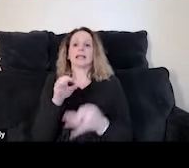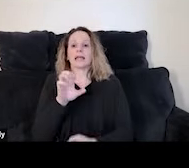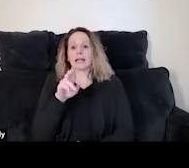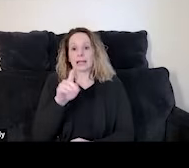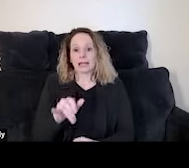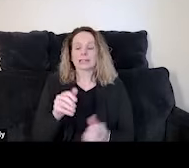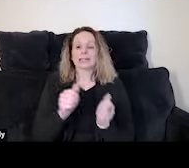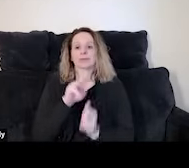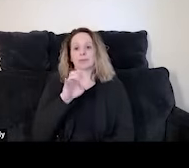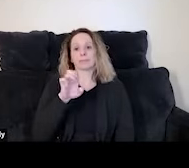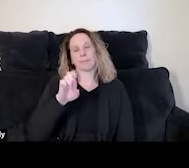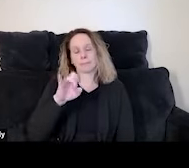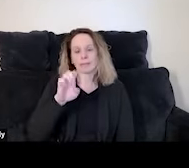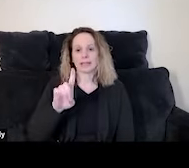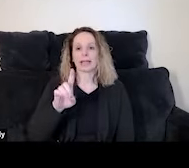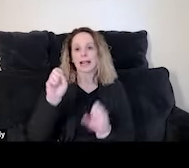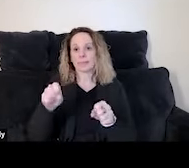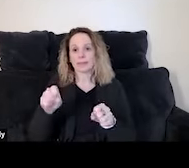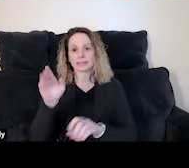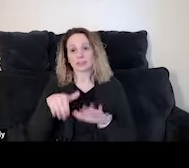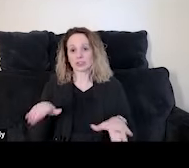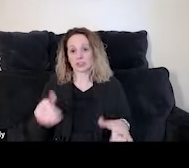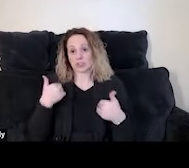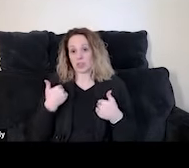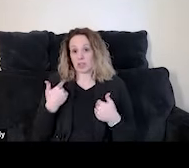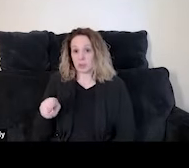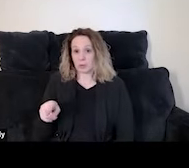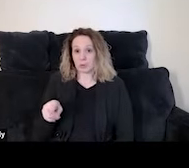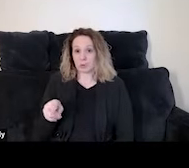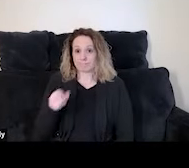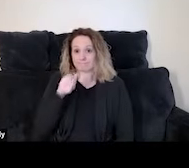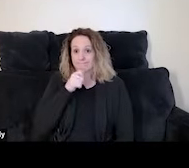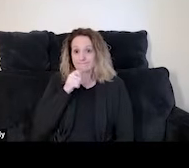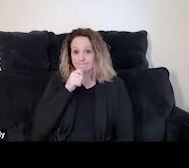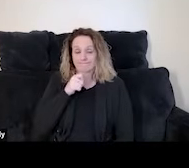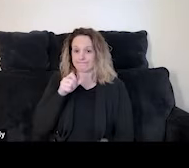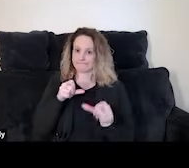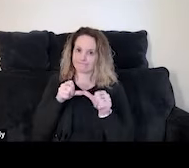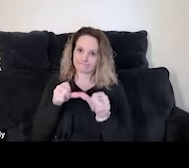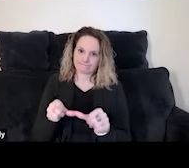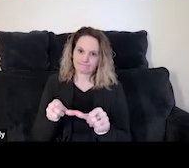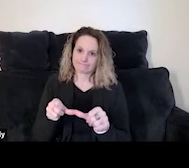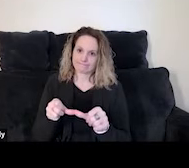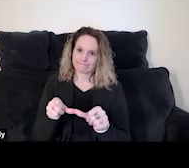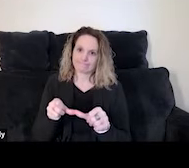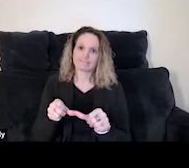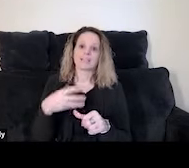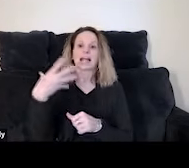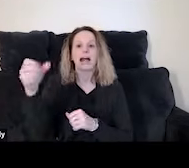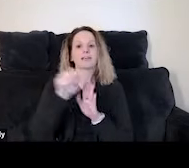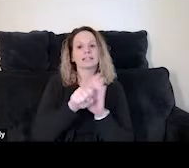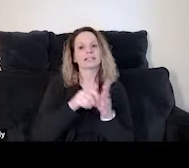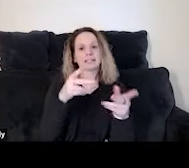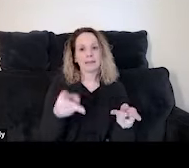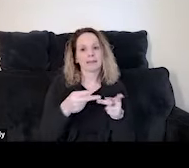Medicaid eligibility, and children and youth were and are still in out-of-state placements,